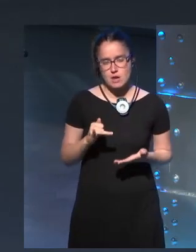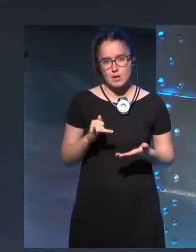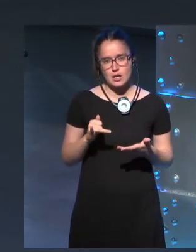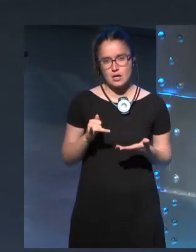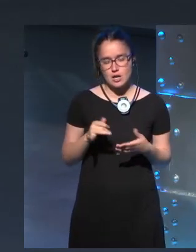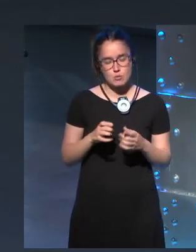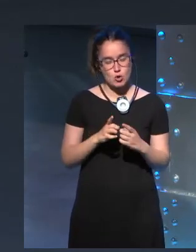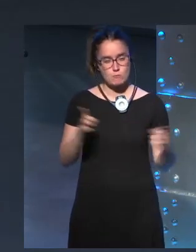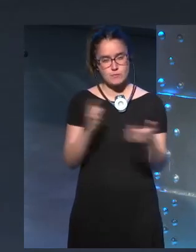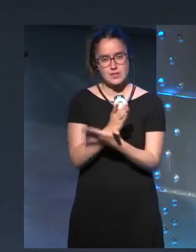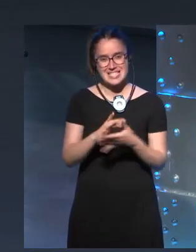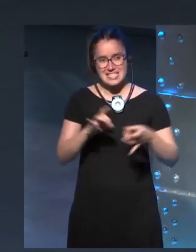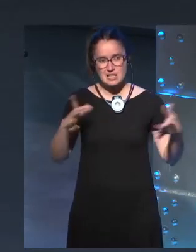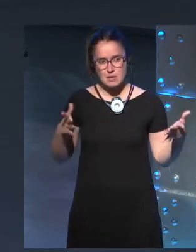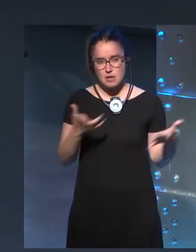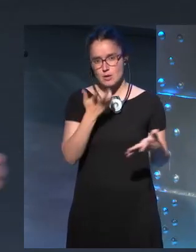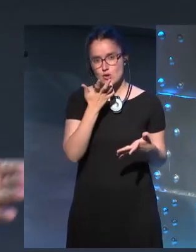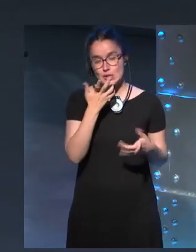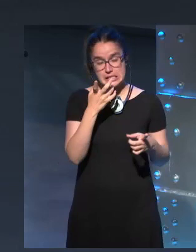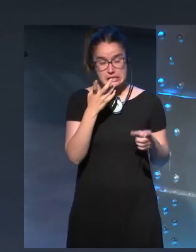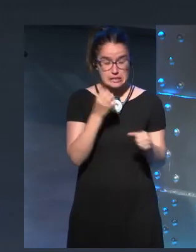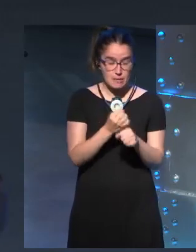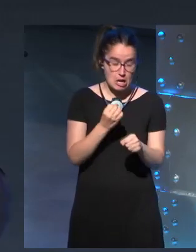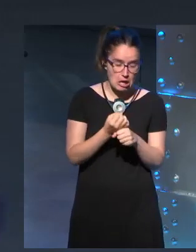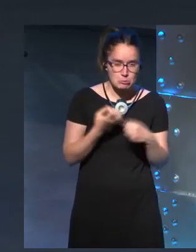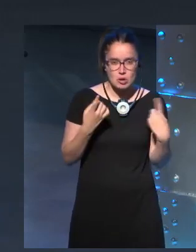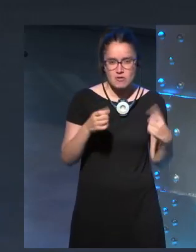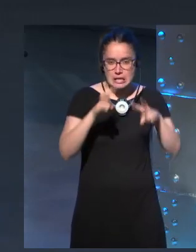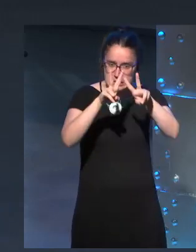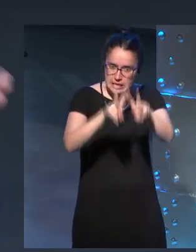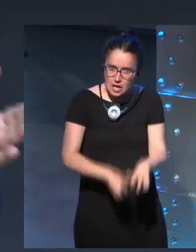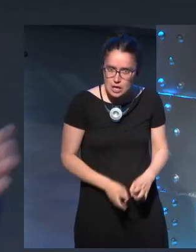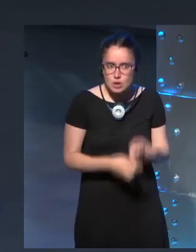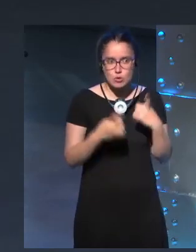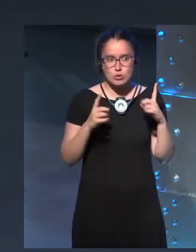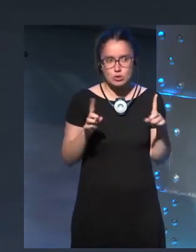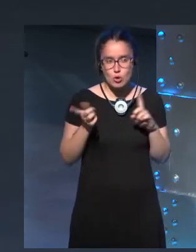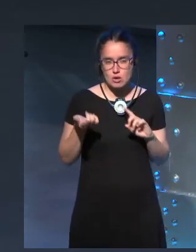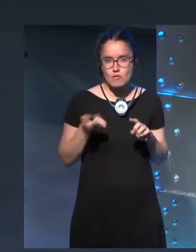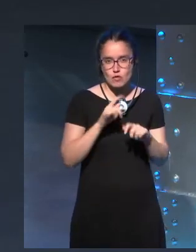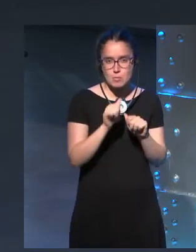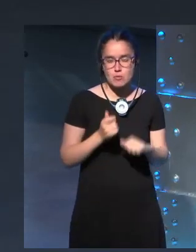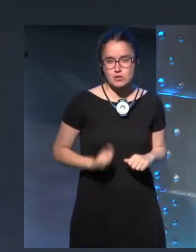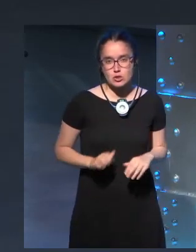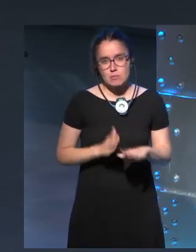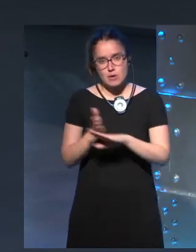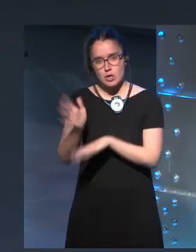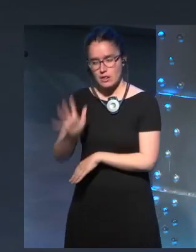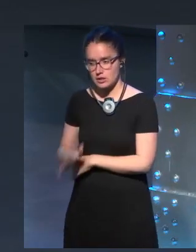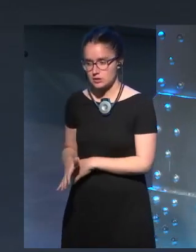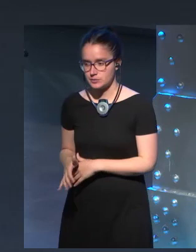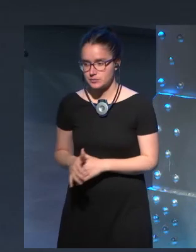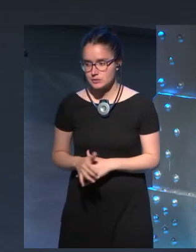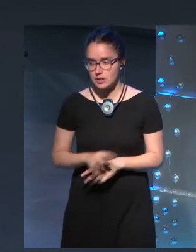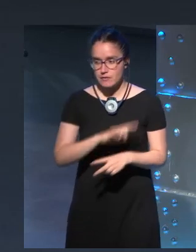So I'm able to keep a distance, but if I don't have to work, if I don't have to analyze it professionally, I will go to the